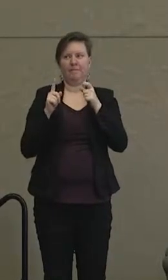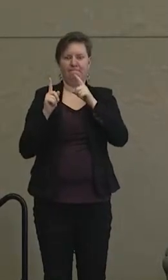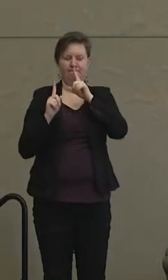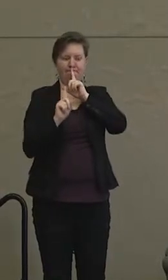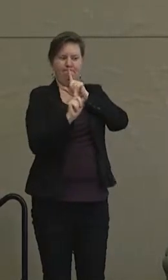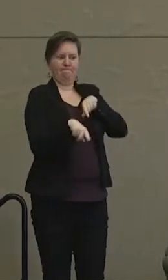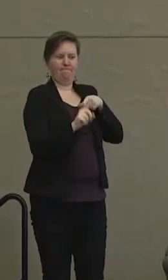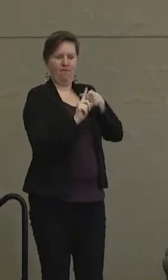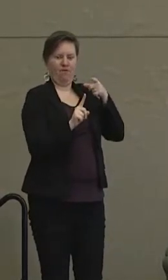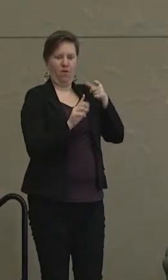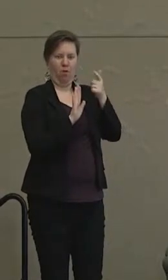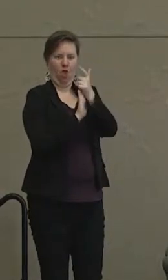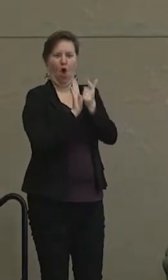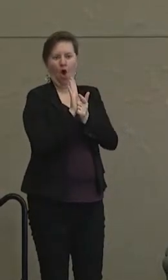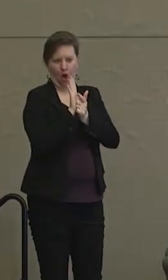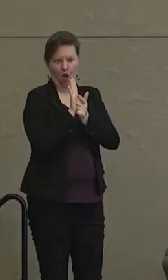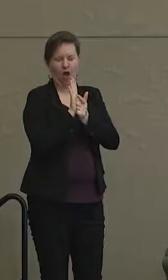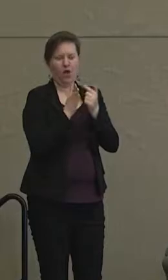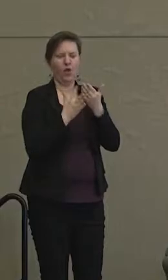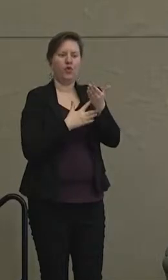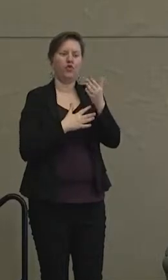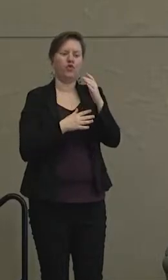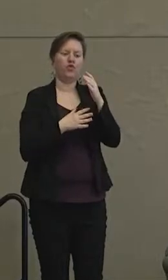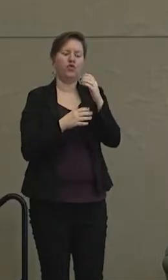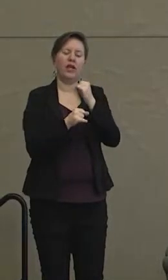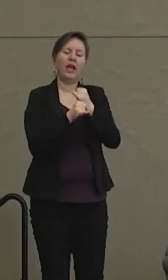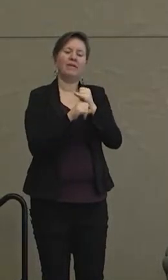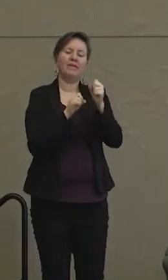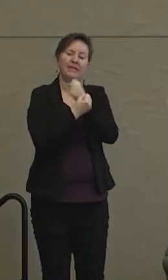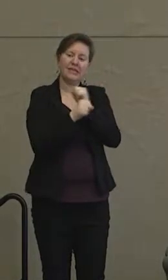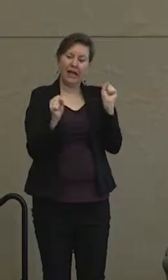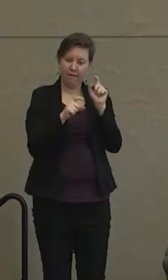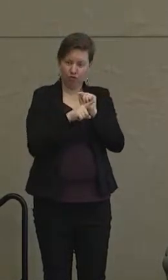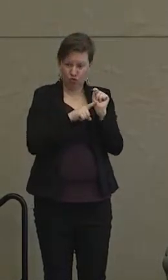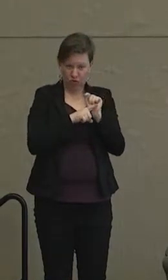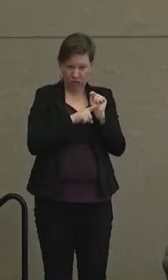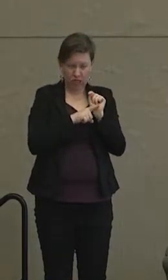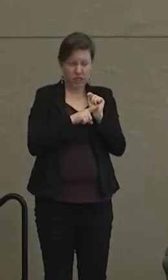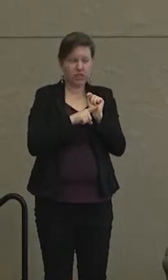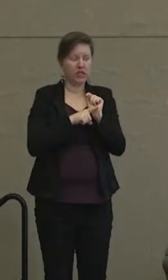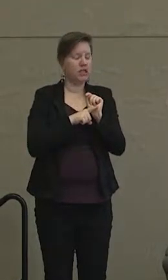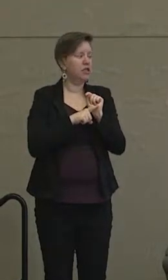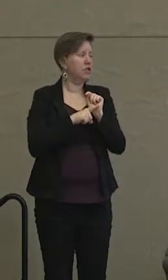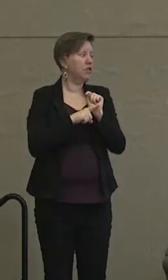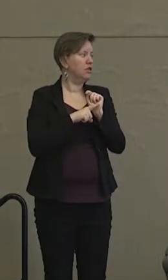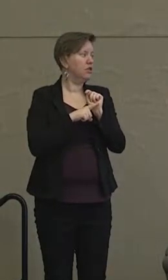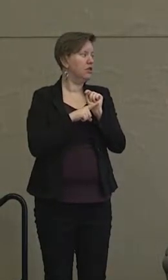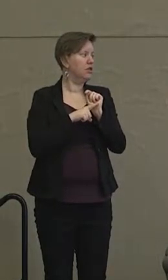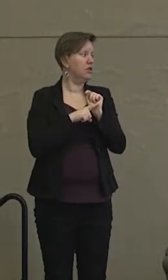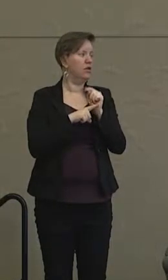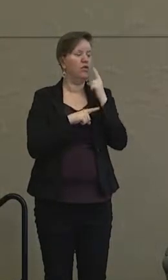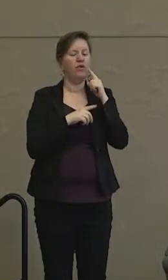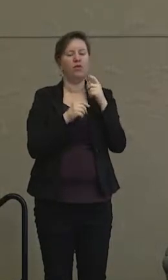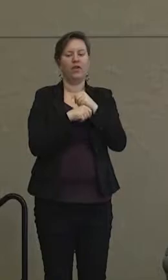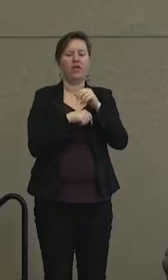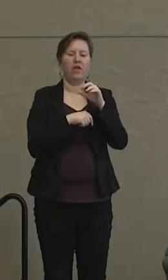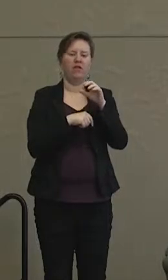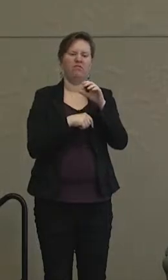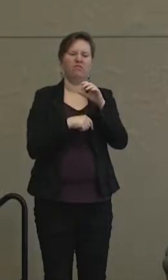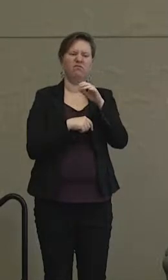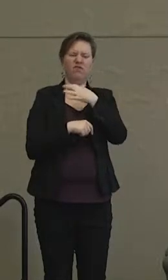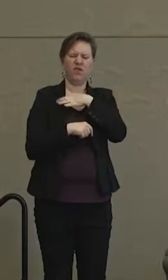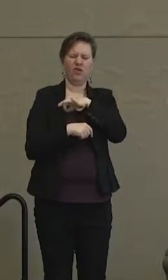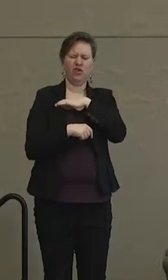and that is through the campus SAVE trainings that we do with fraternities and